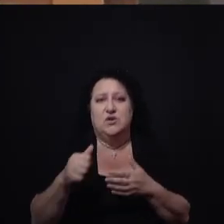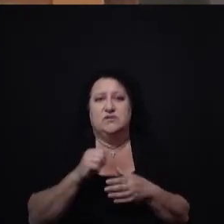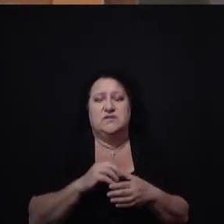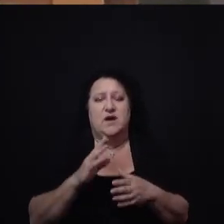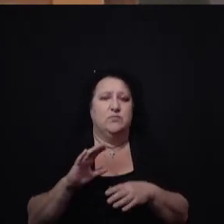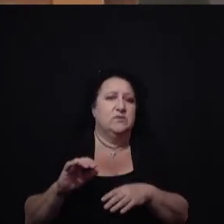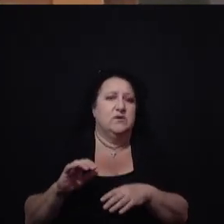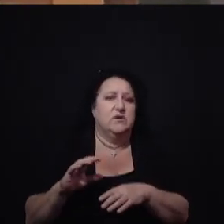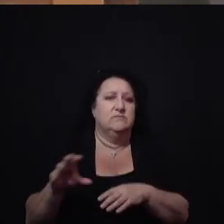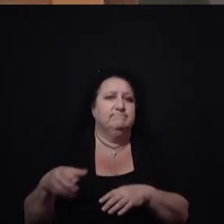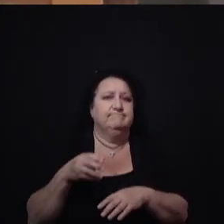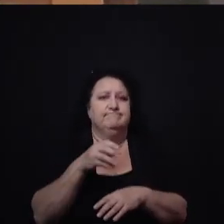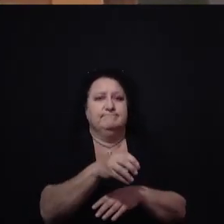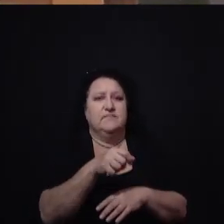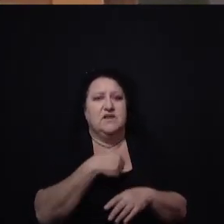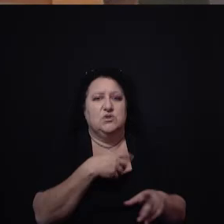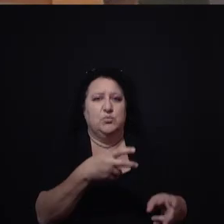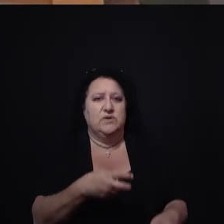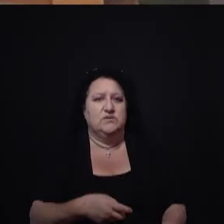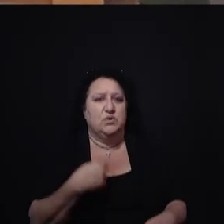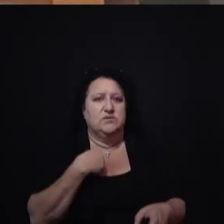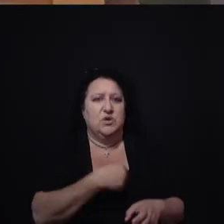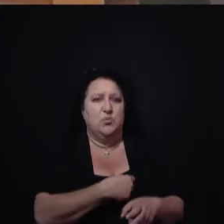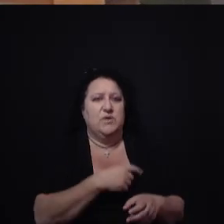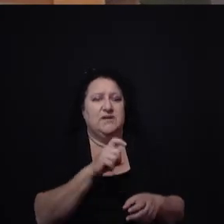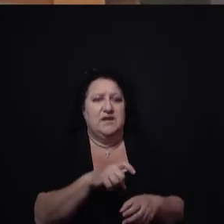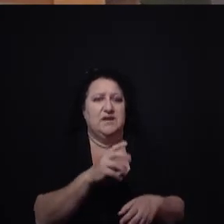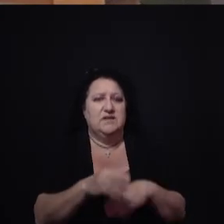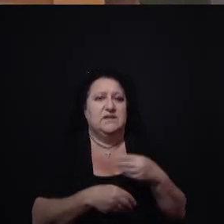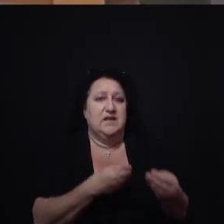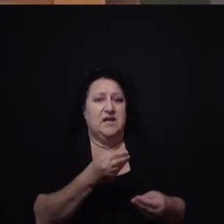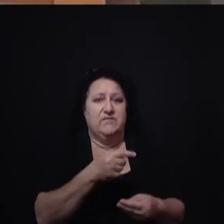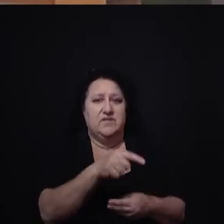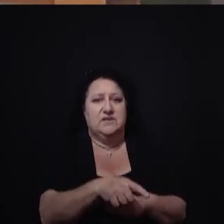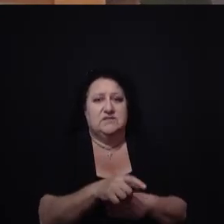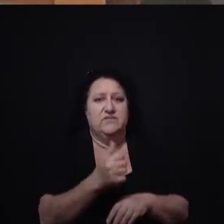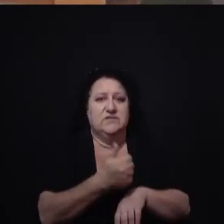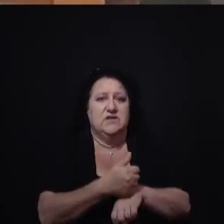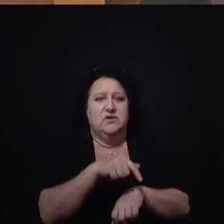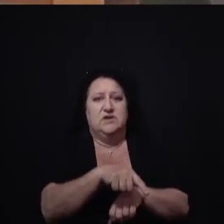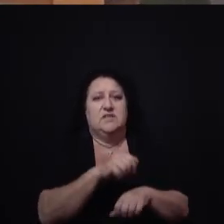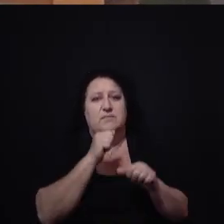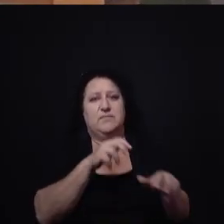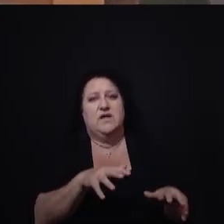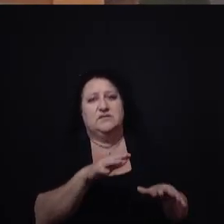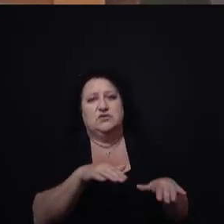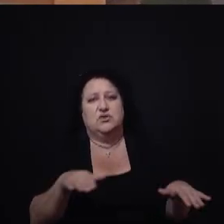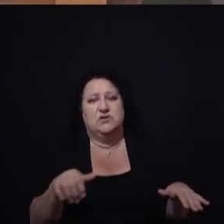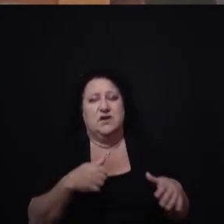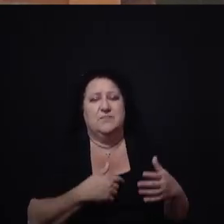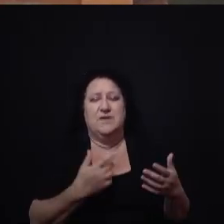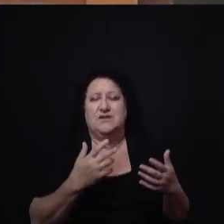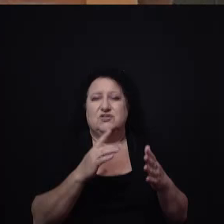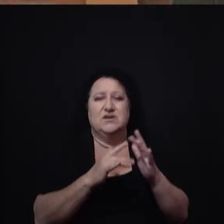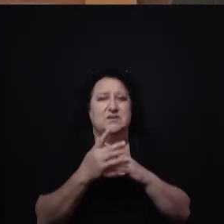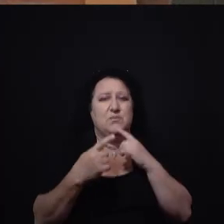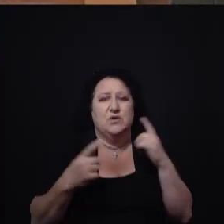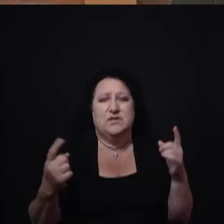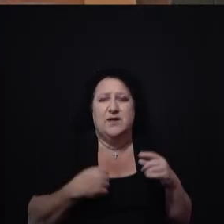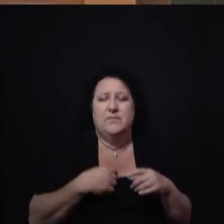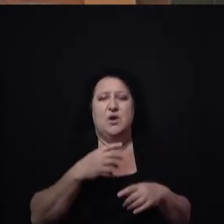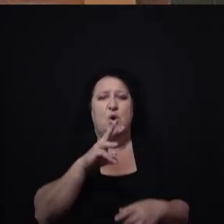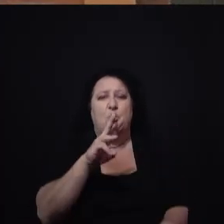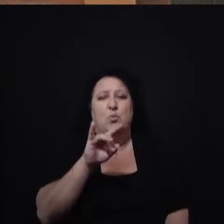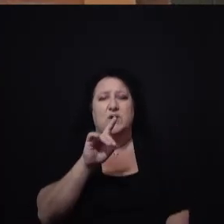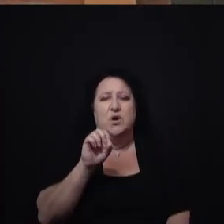immediately put into this facility to bless children who, I mean, when Jesus says the widows, the orphans, the aliens, these are